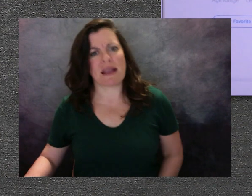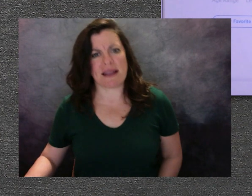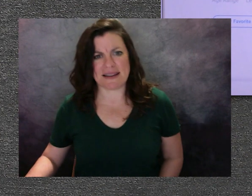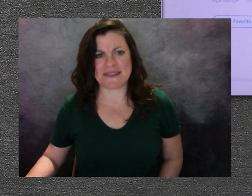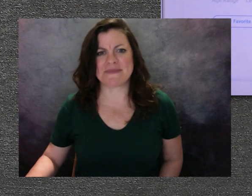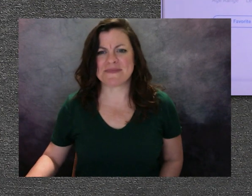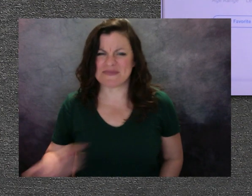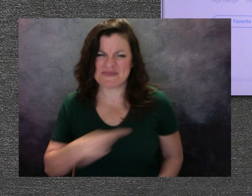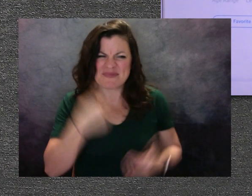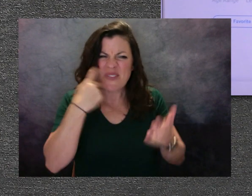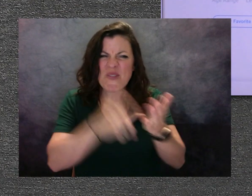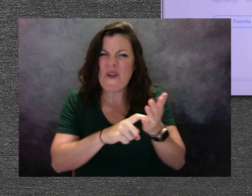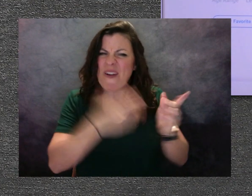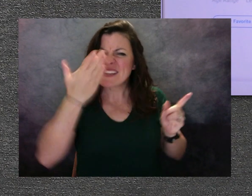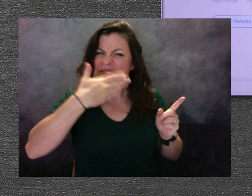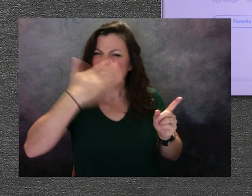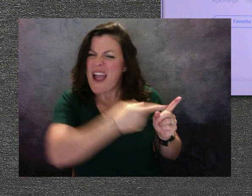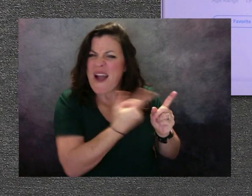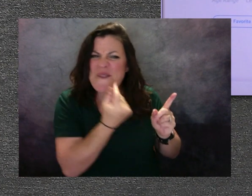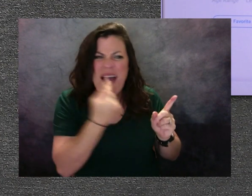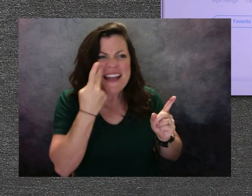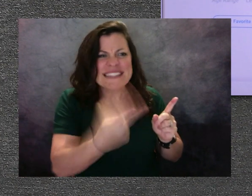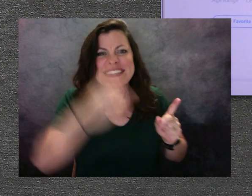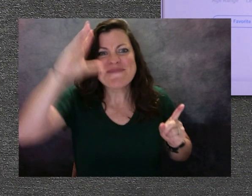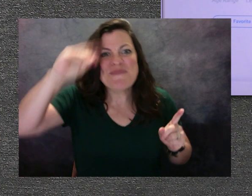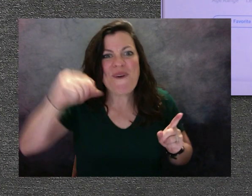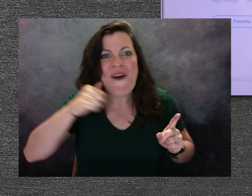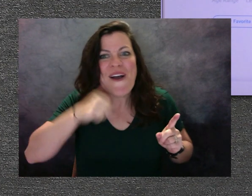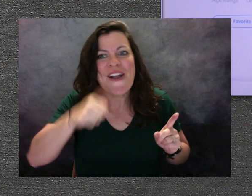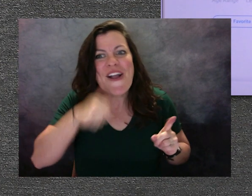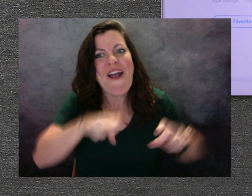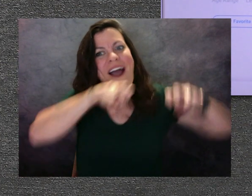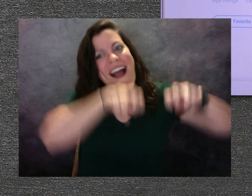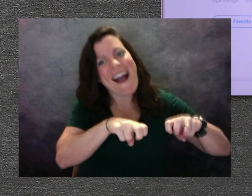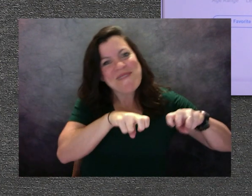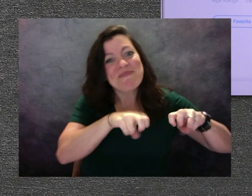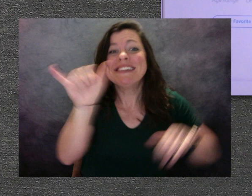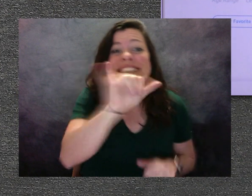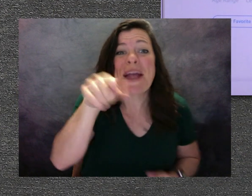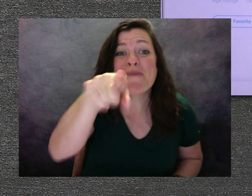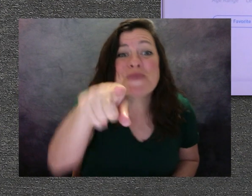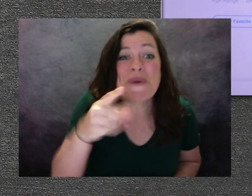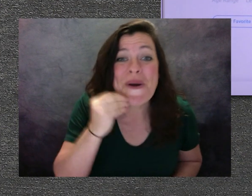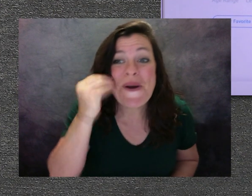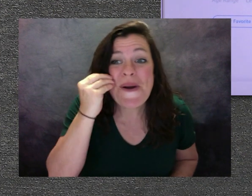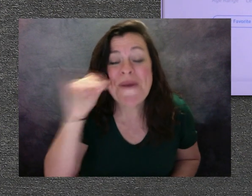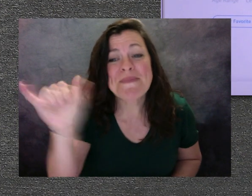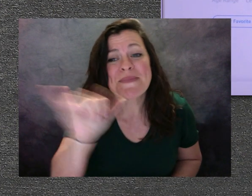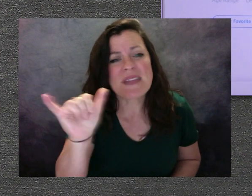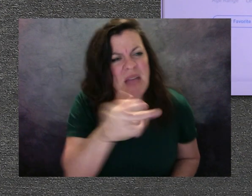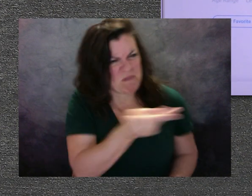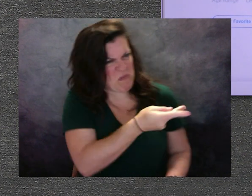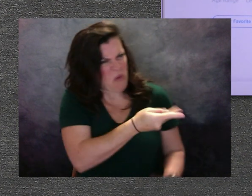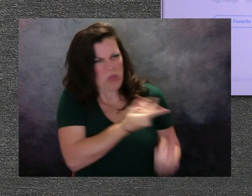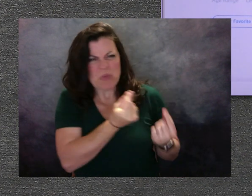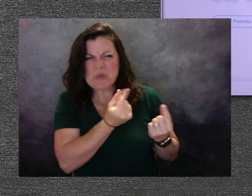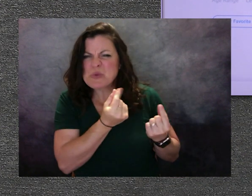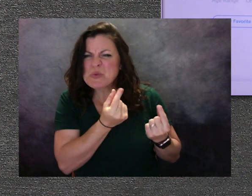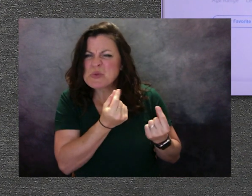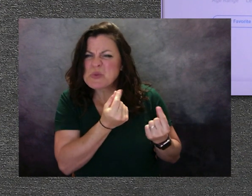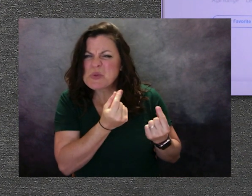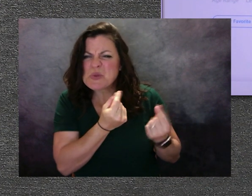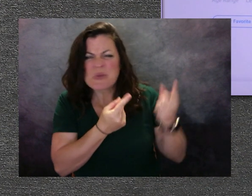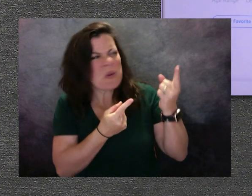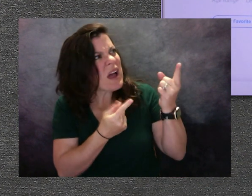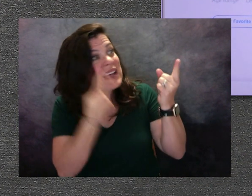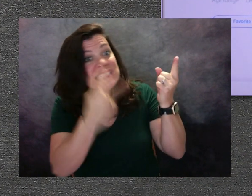you friends at home. I wonder what they're doing. I see some water. Oh, I bet that water is